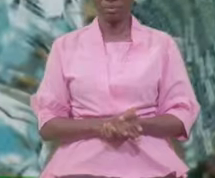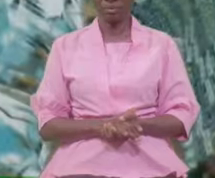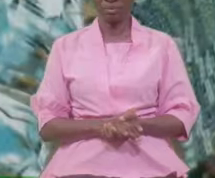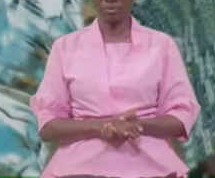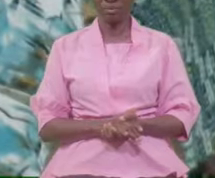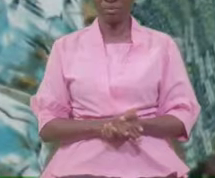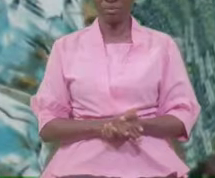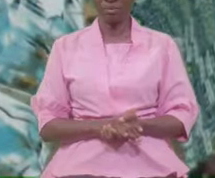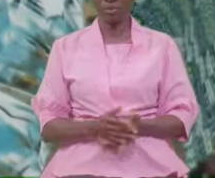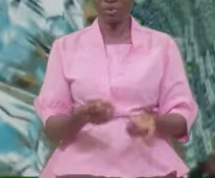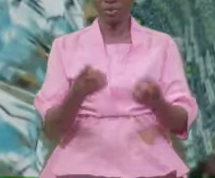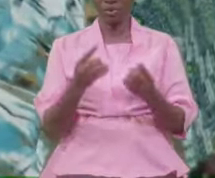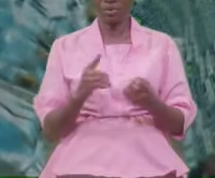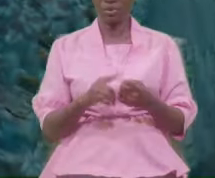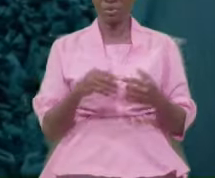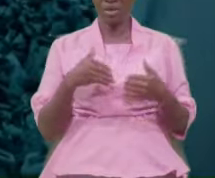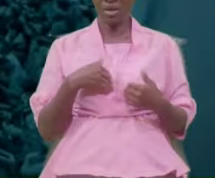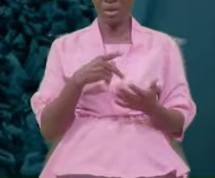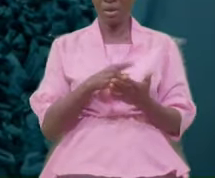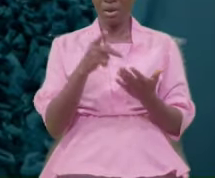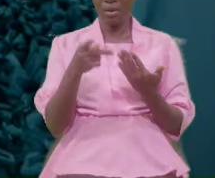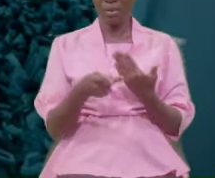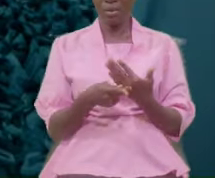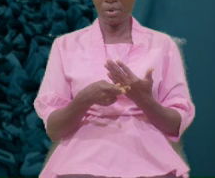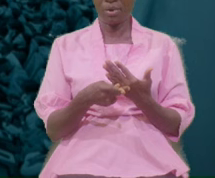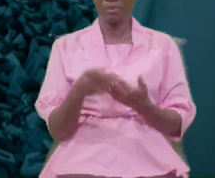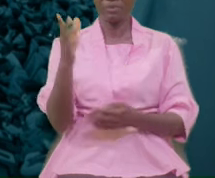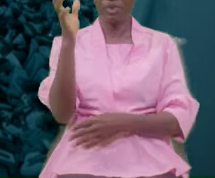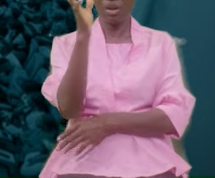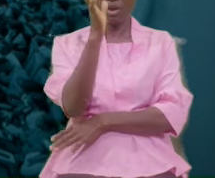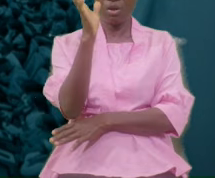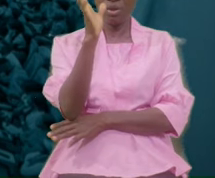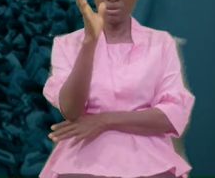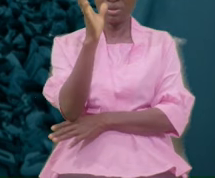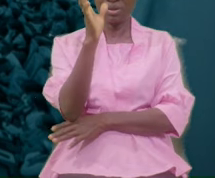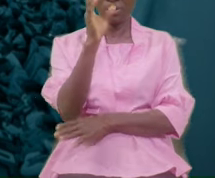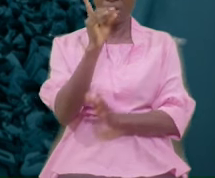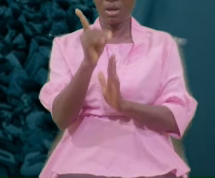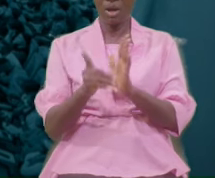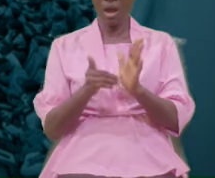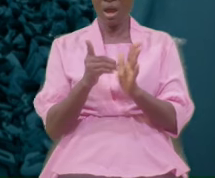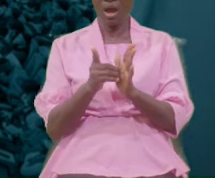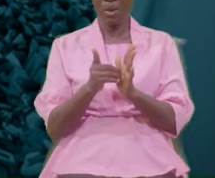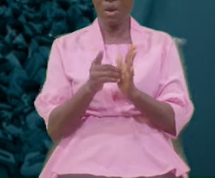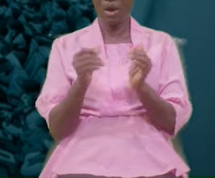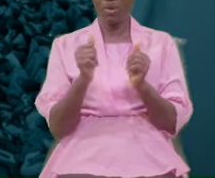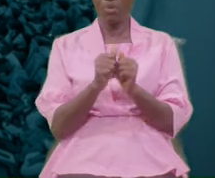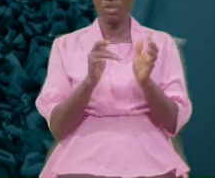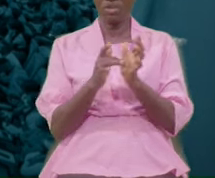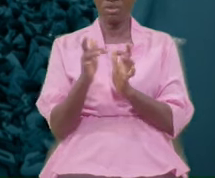lunch hour with Jesus experience you will be